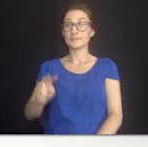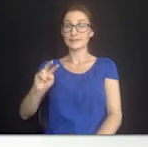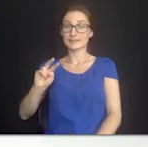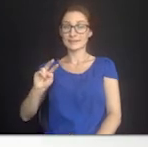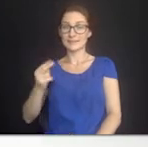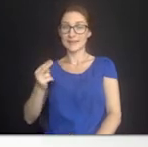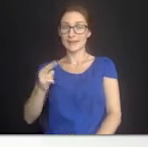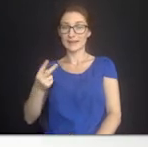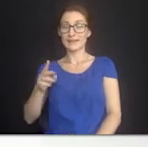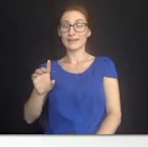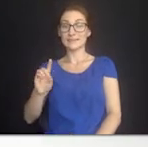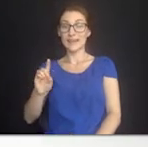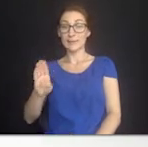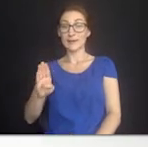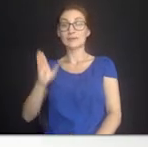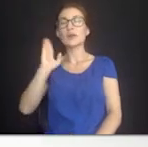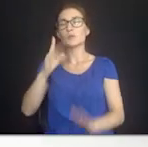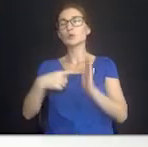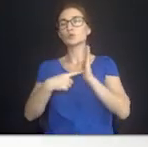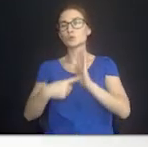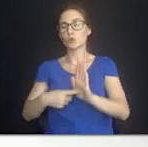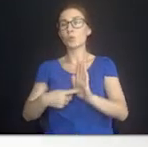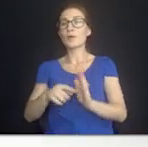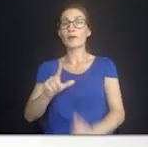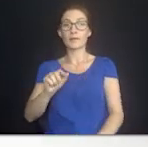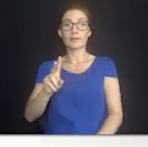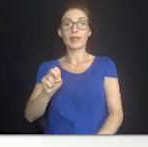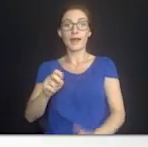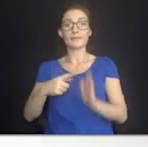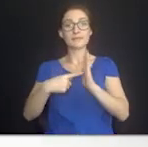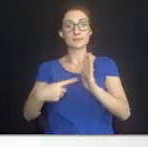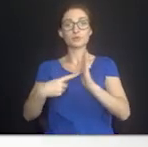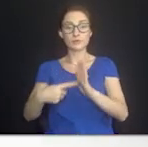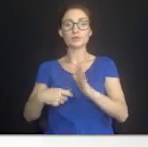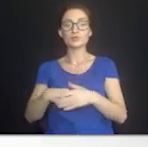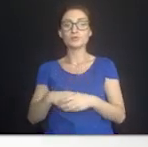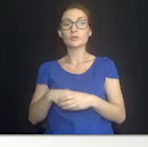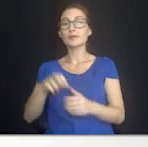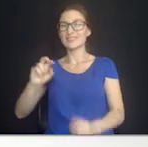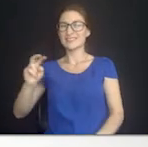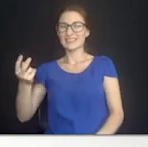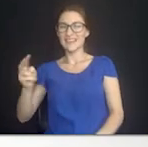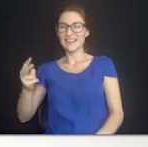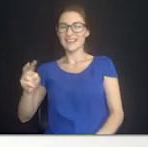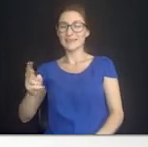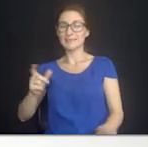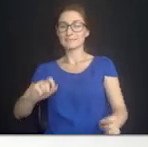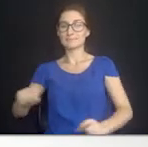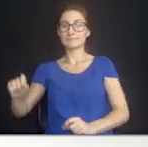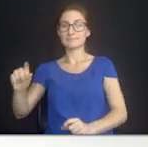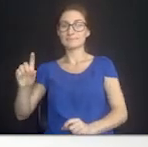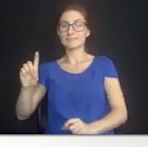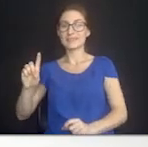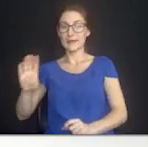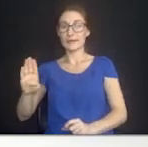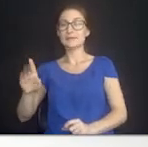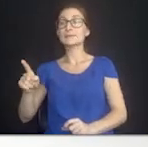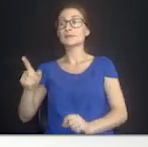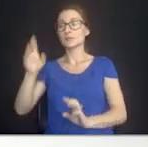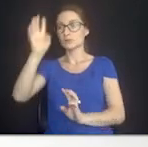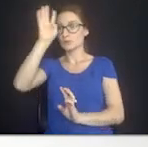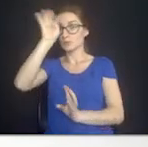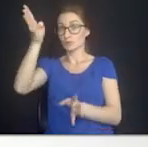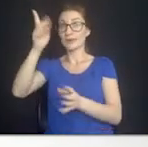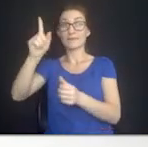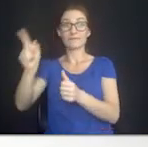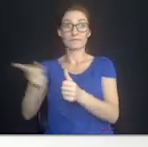The second database, and we're going to show you a live demo of these two databases. The second database that we created, this